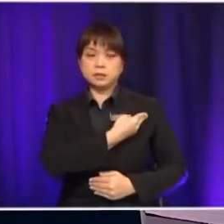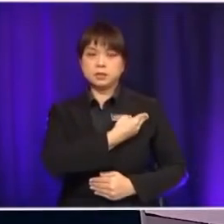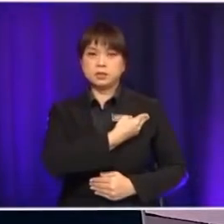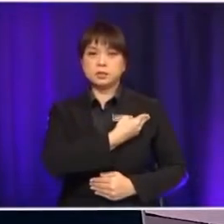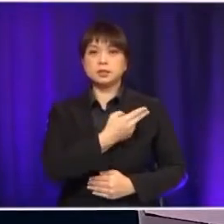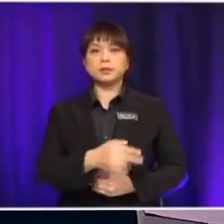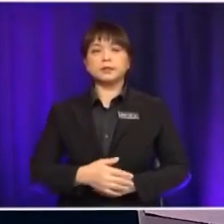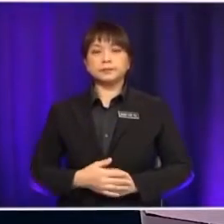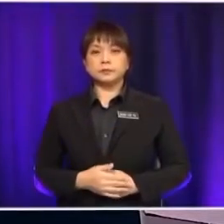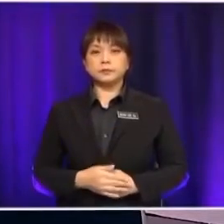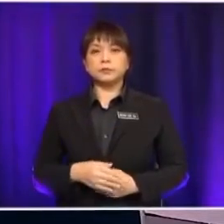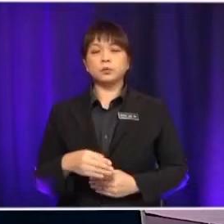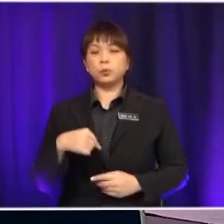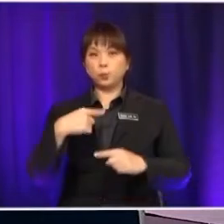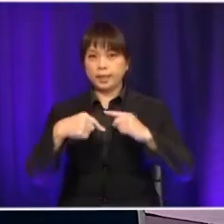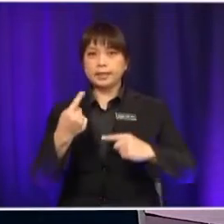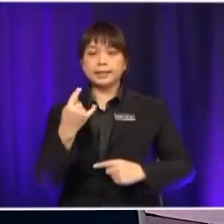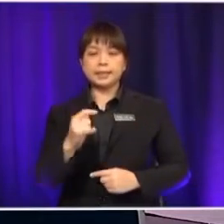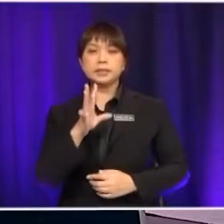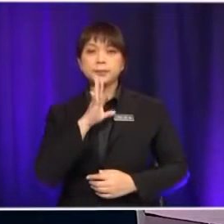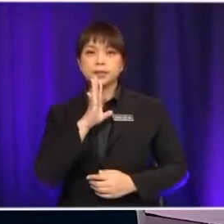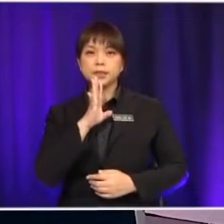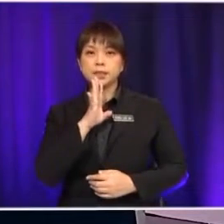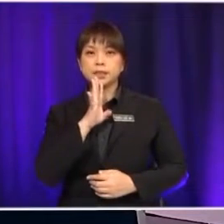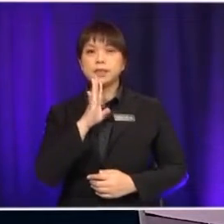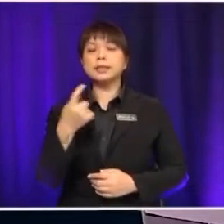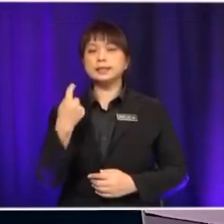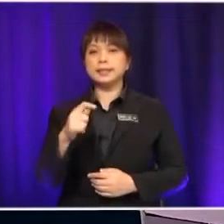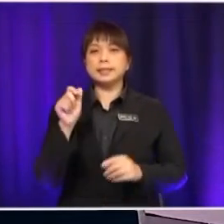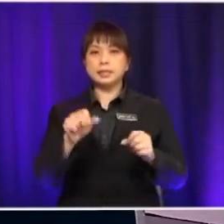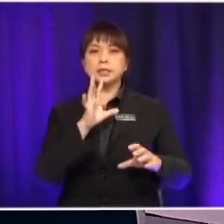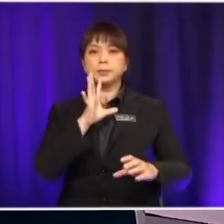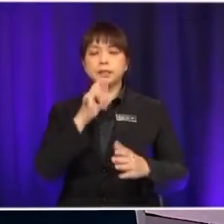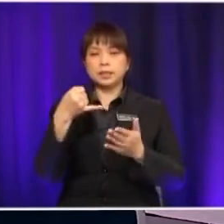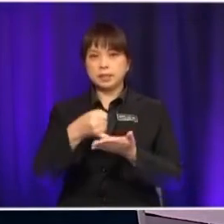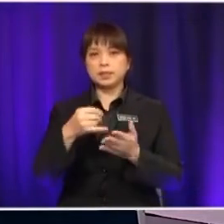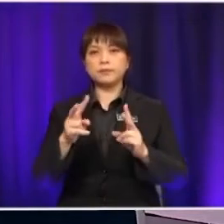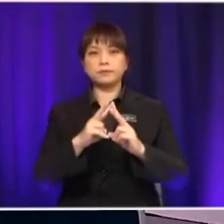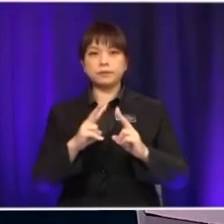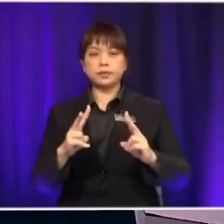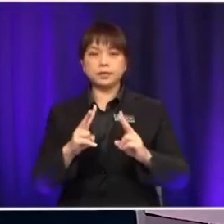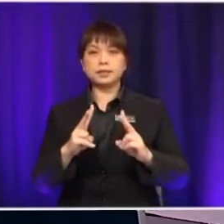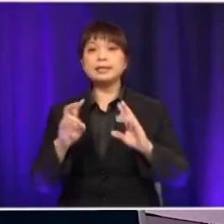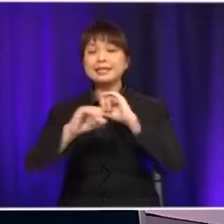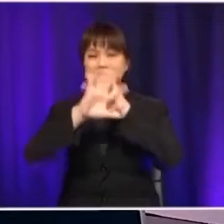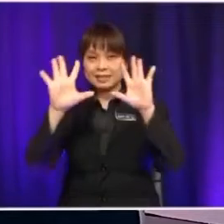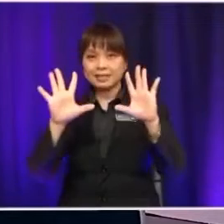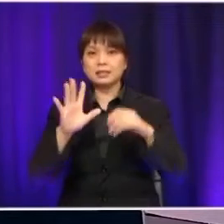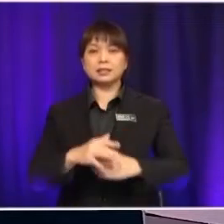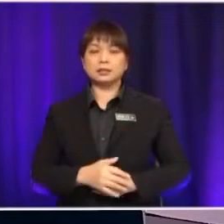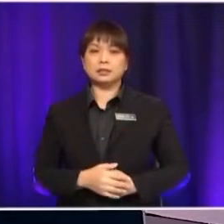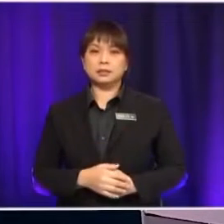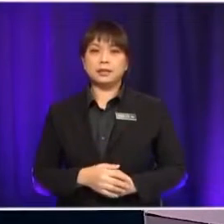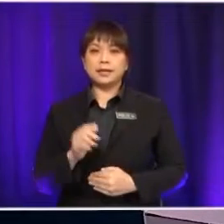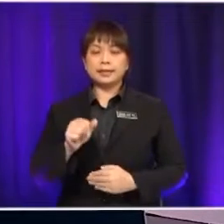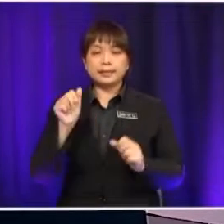they speak, okay, can see that they can speak it very confidently, all right, and it's very clear. We can hear the main